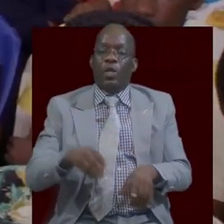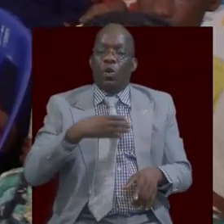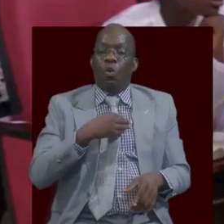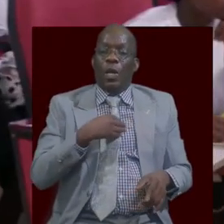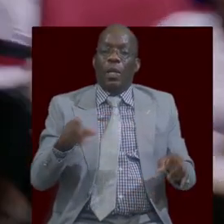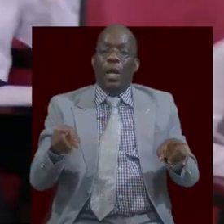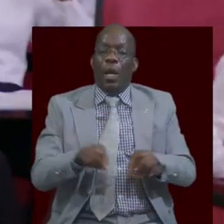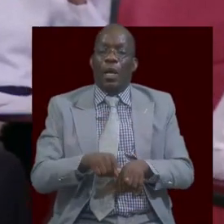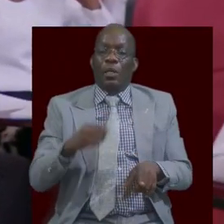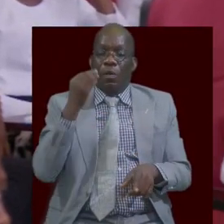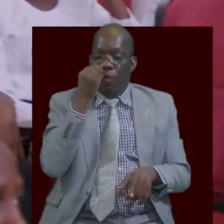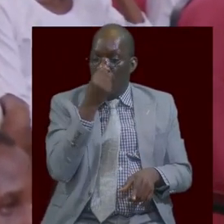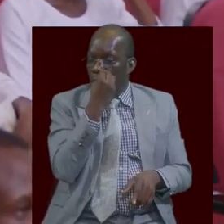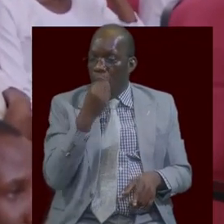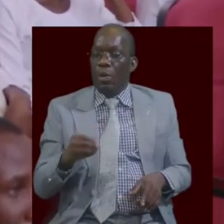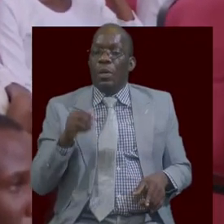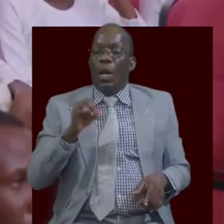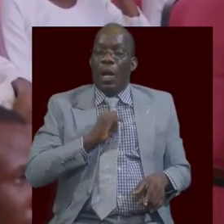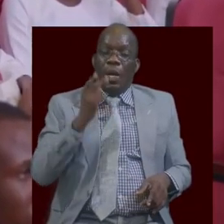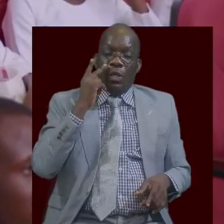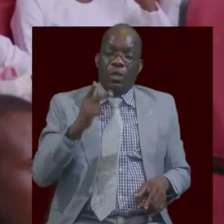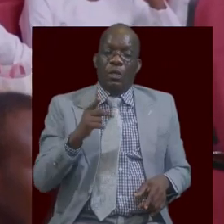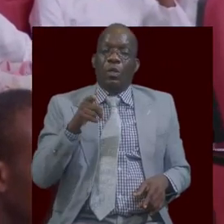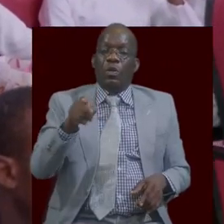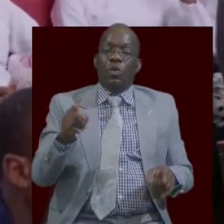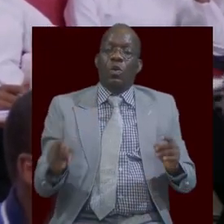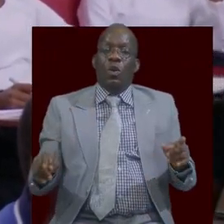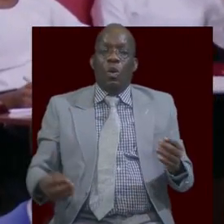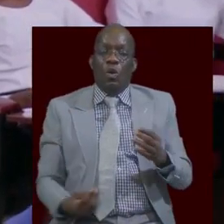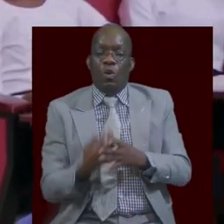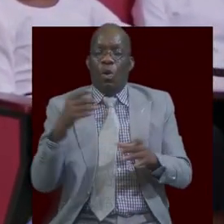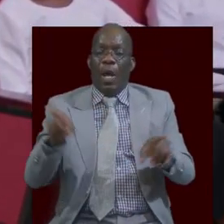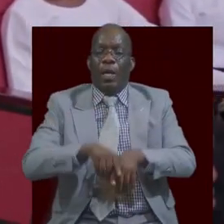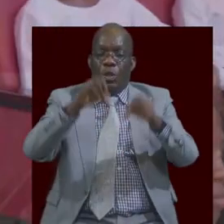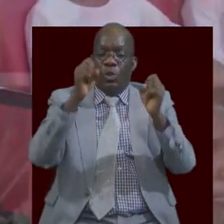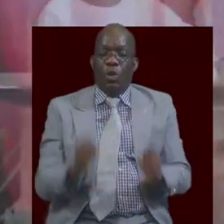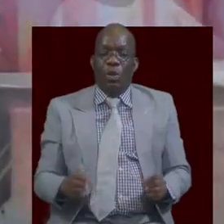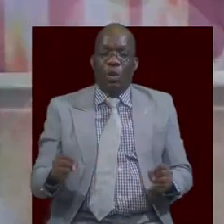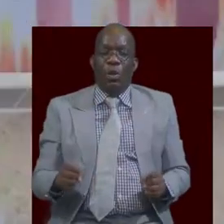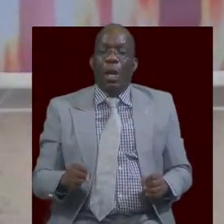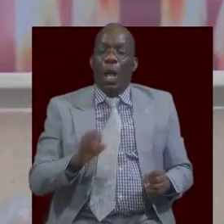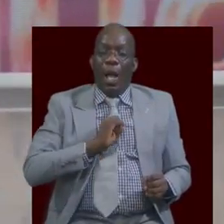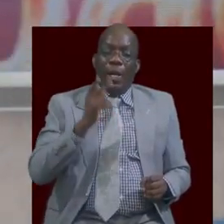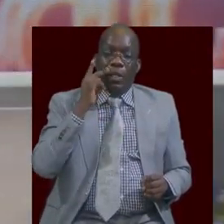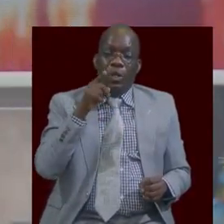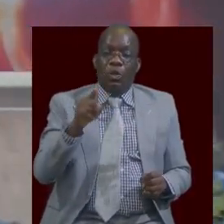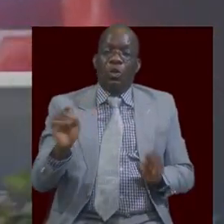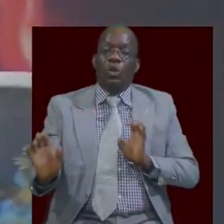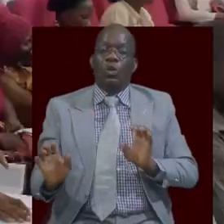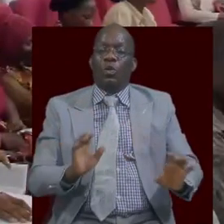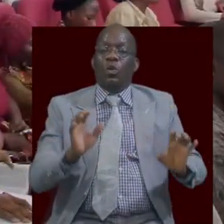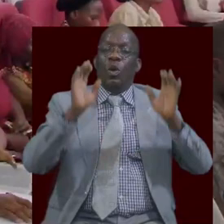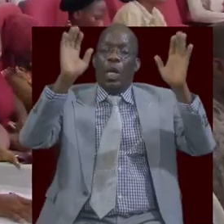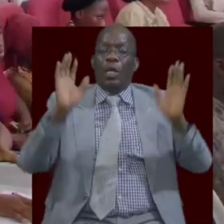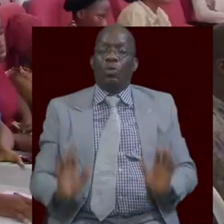growing up as strong could be. I see you, the exploits of the Lord in your life,